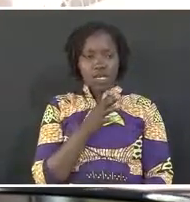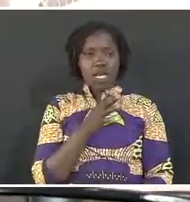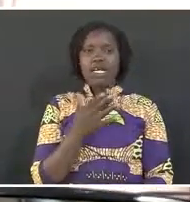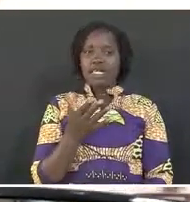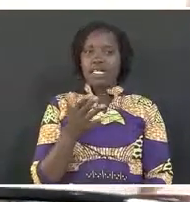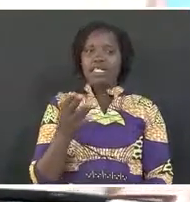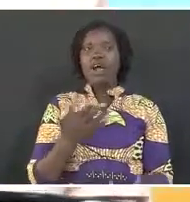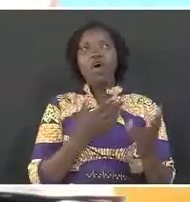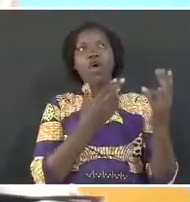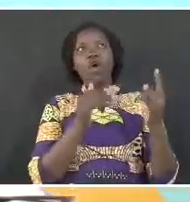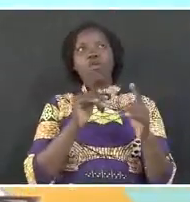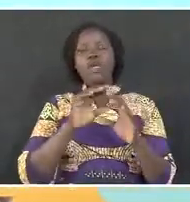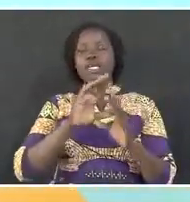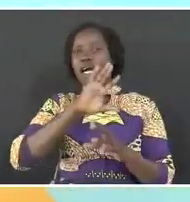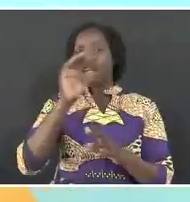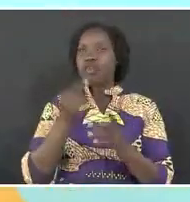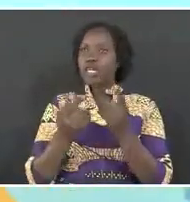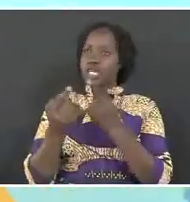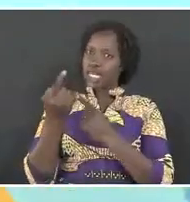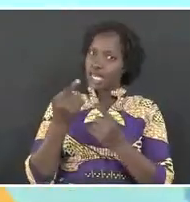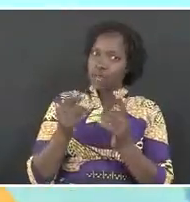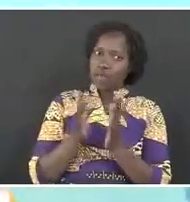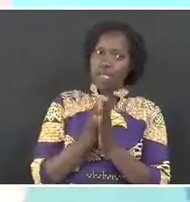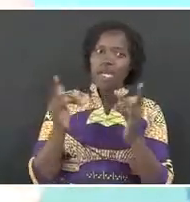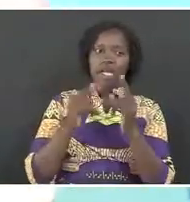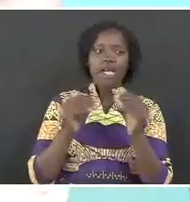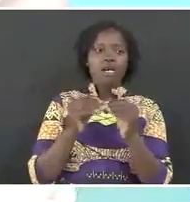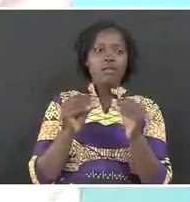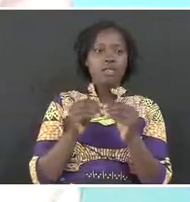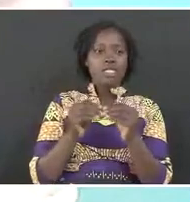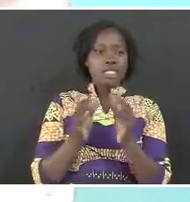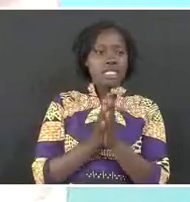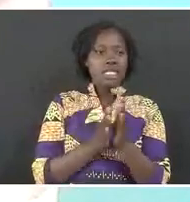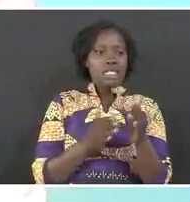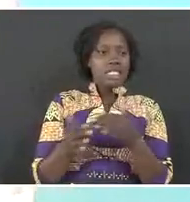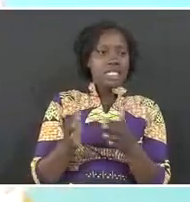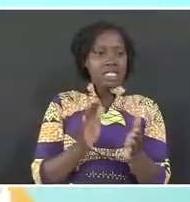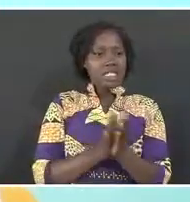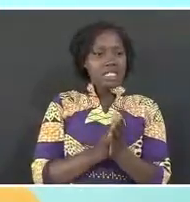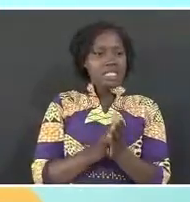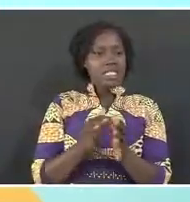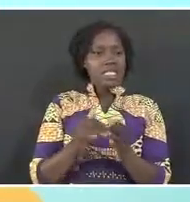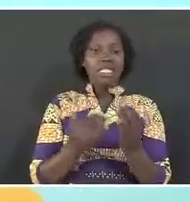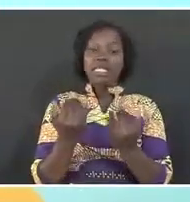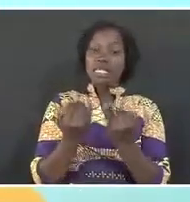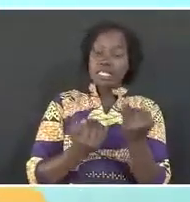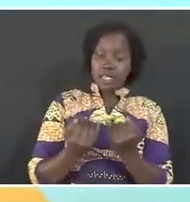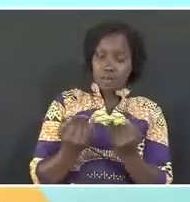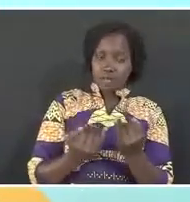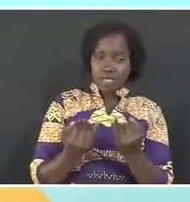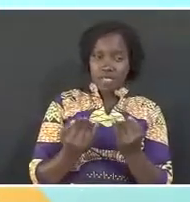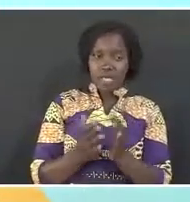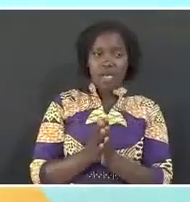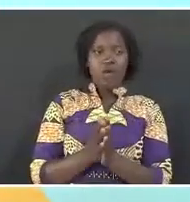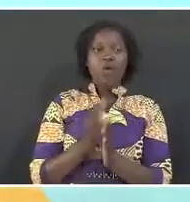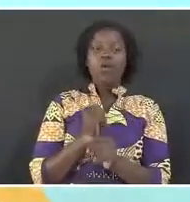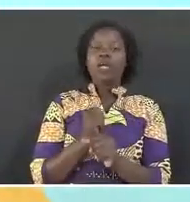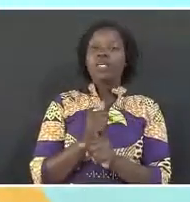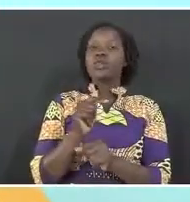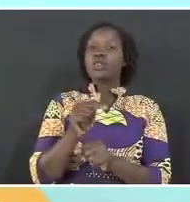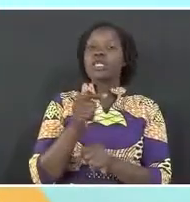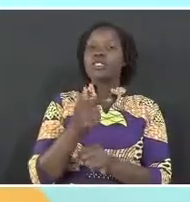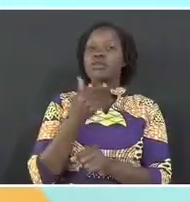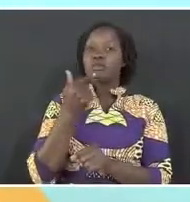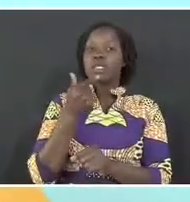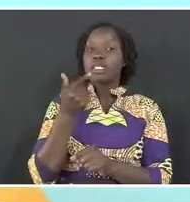up. There is Camp Meeting coming up. There are church services which are held every Sabbath. We can do that by